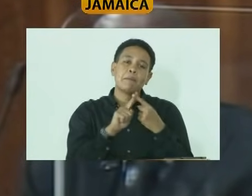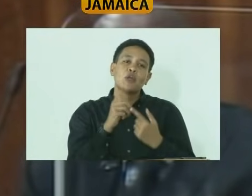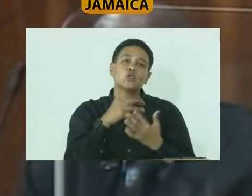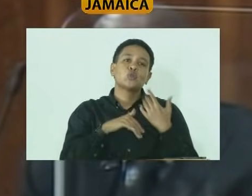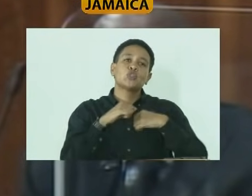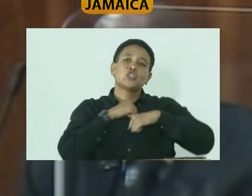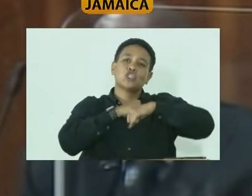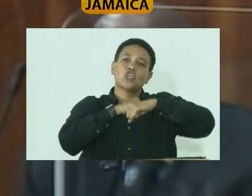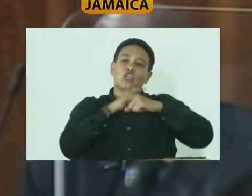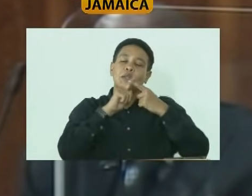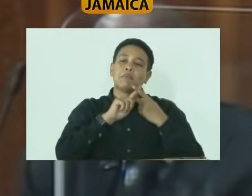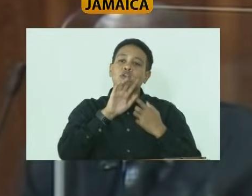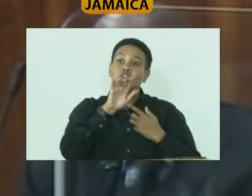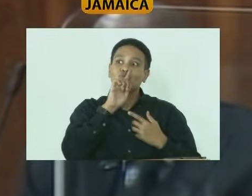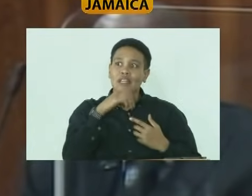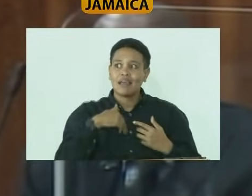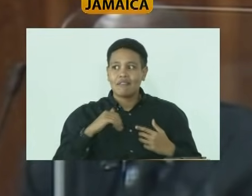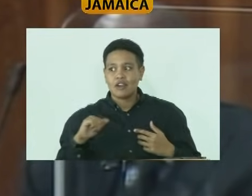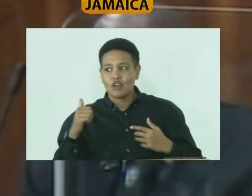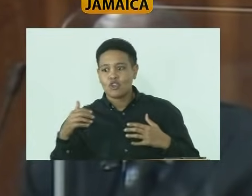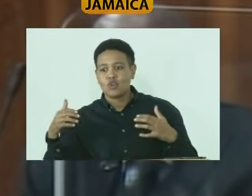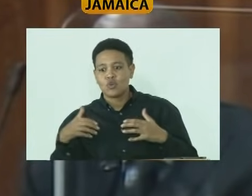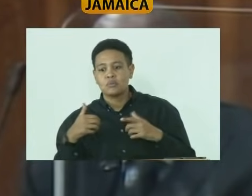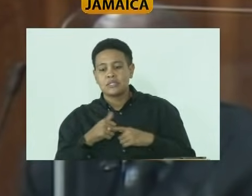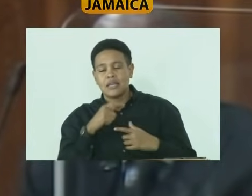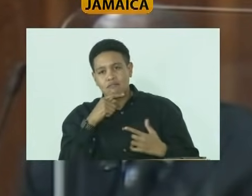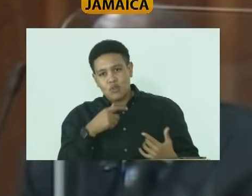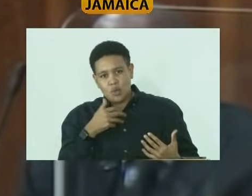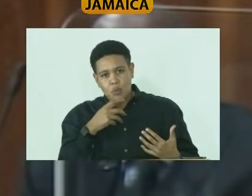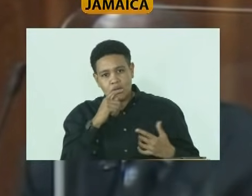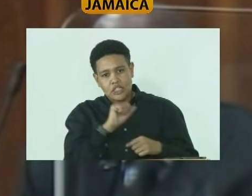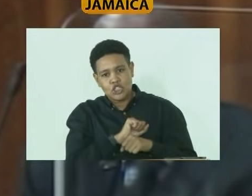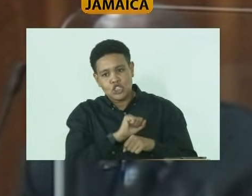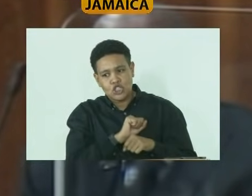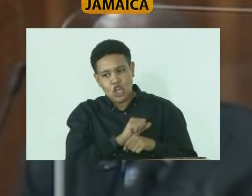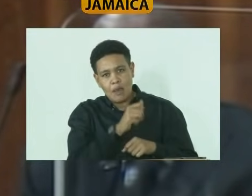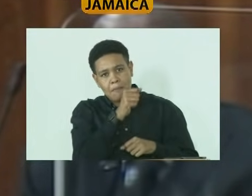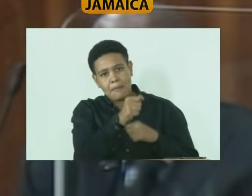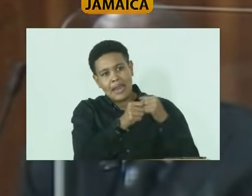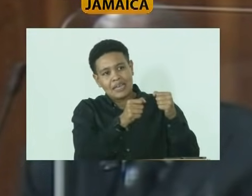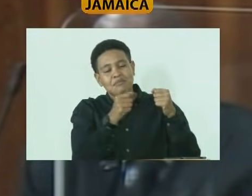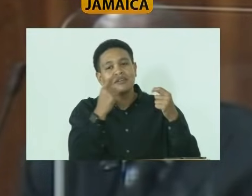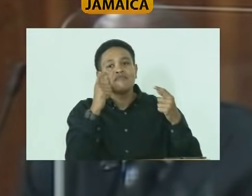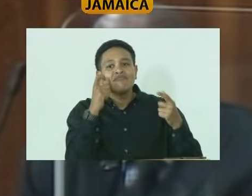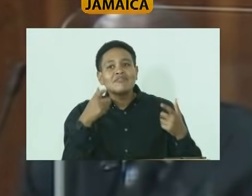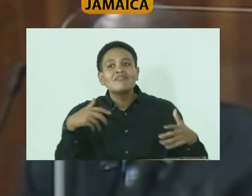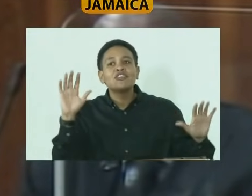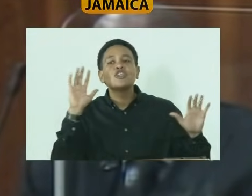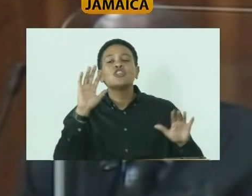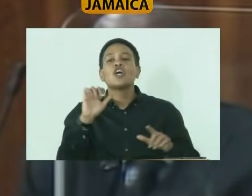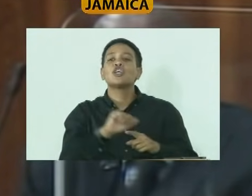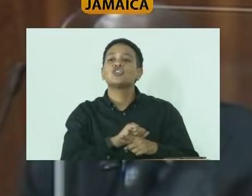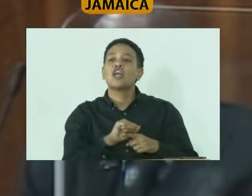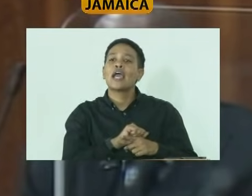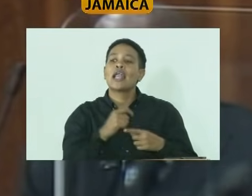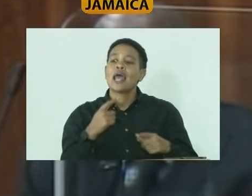Security, and there is another group that is awaiting job placement, having just concluded their training.